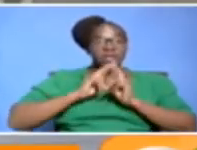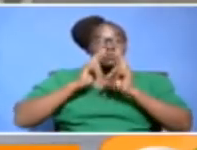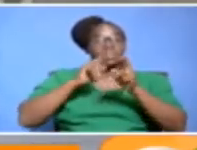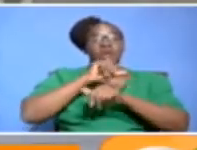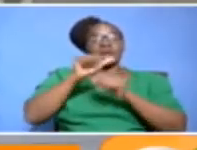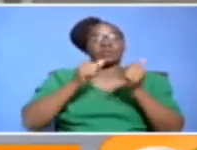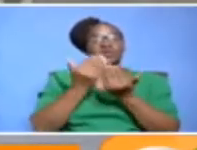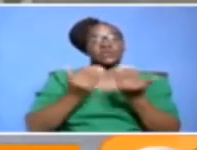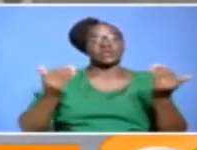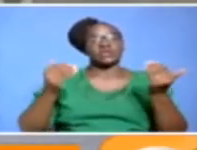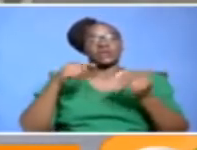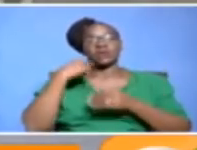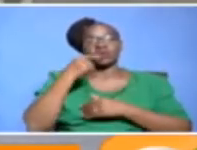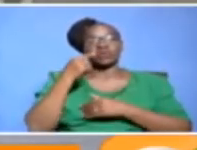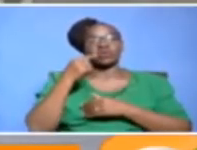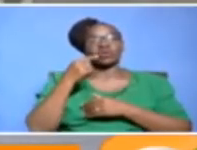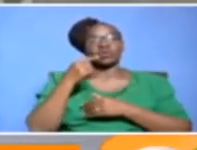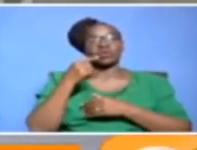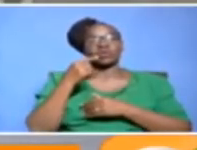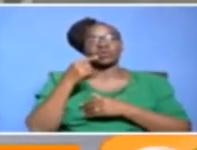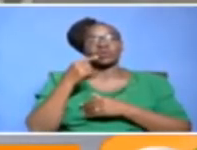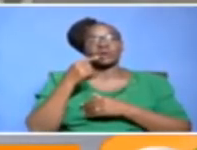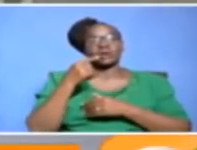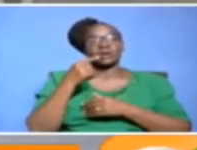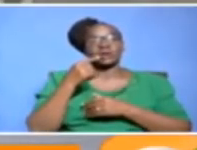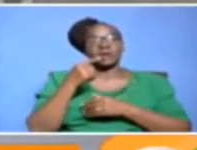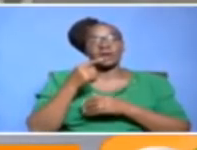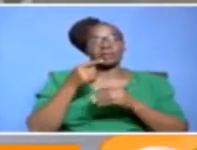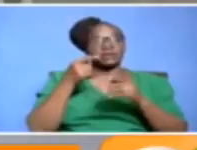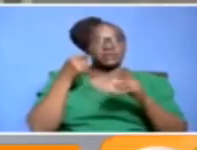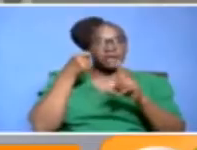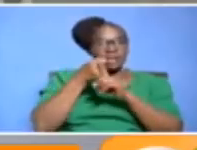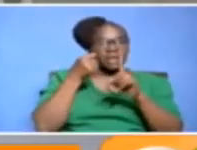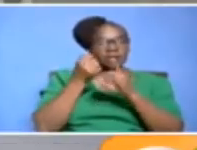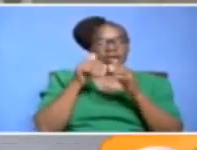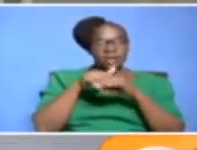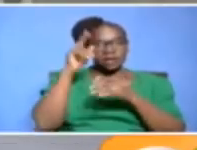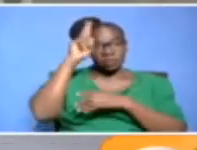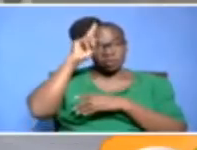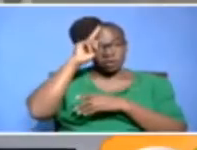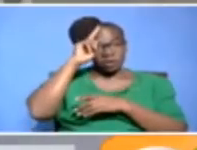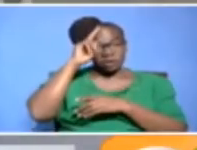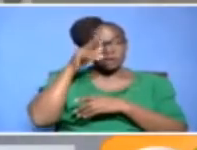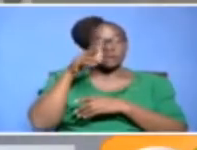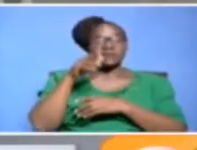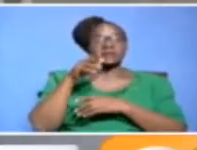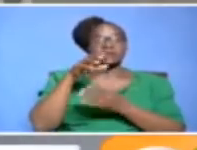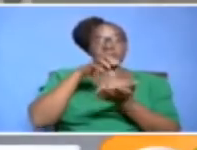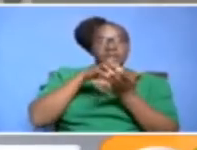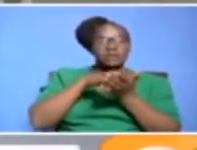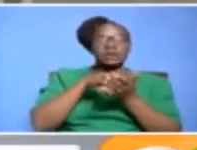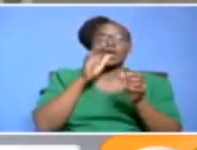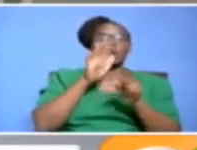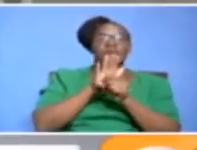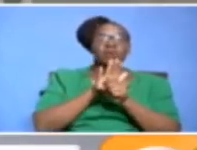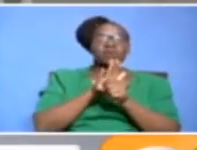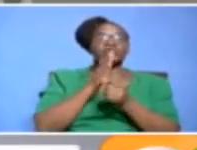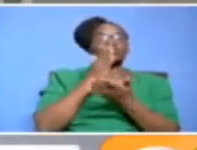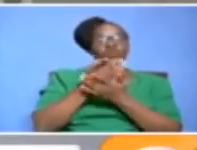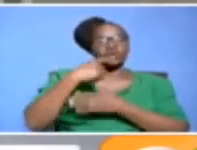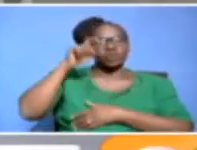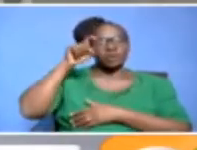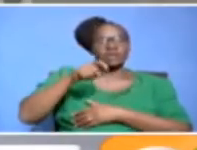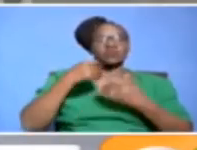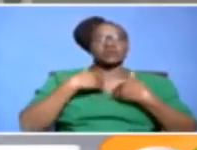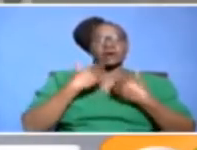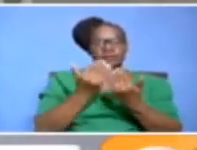who have been harmed in police custody. So we have, ideally, we're supposed to have a child protection